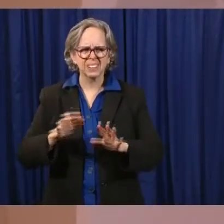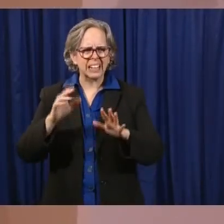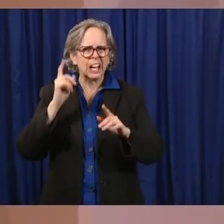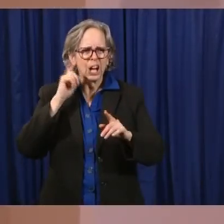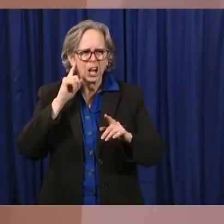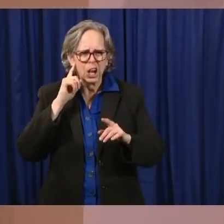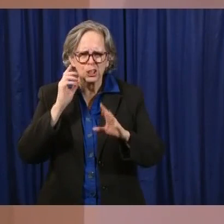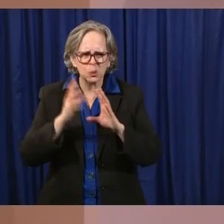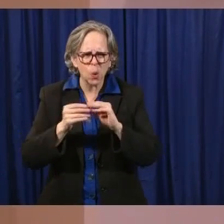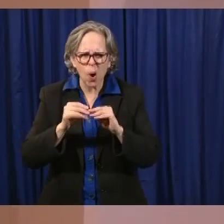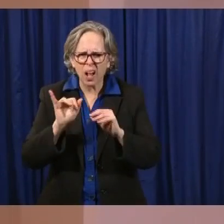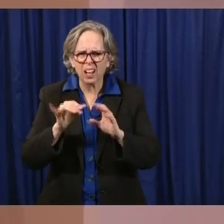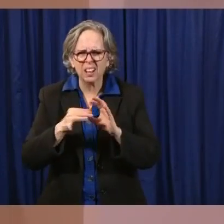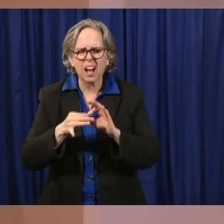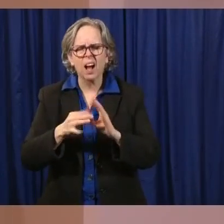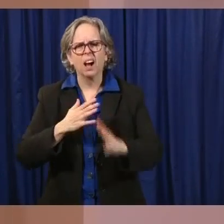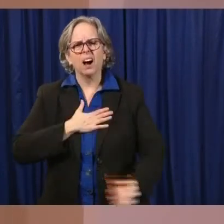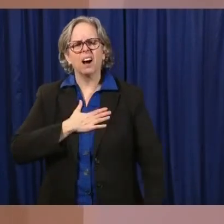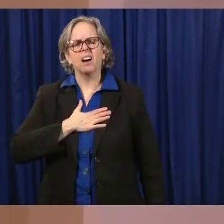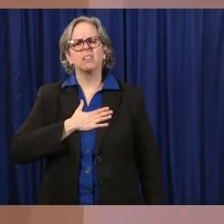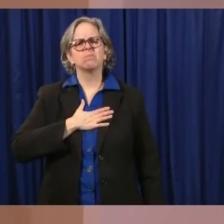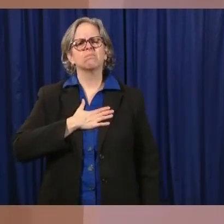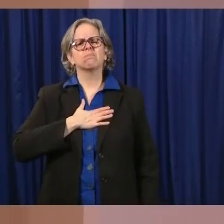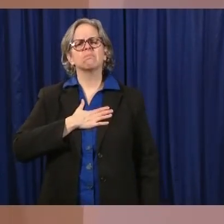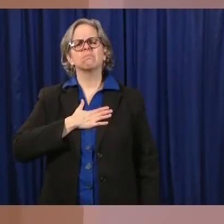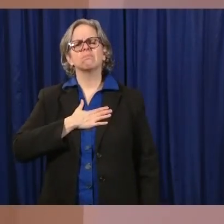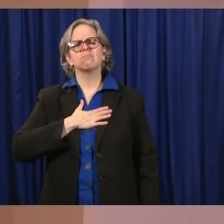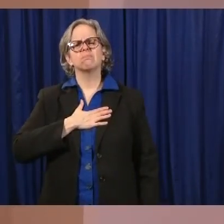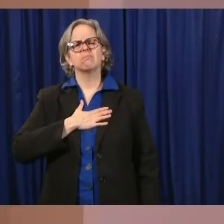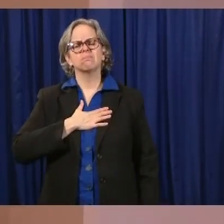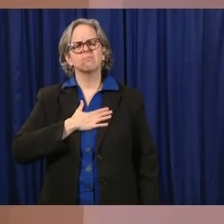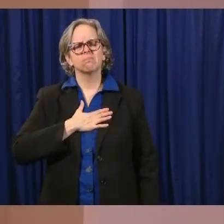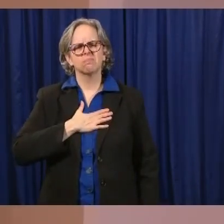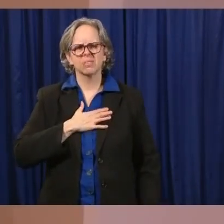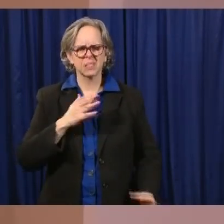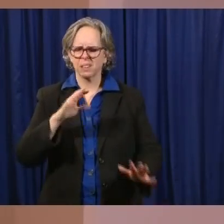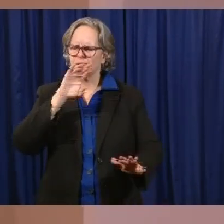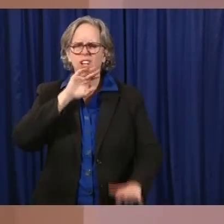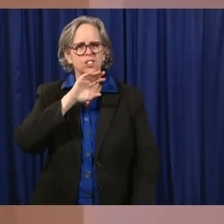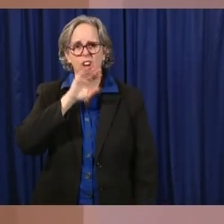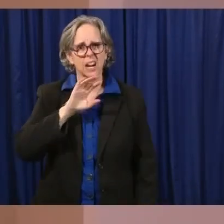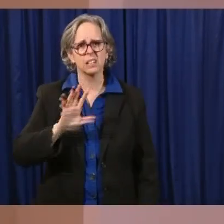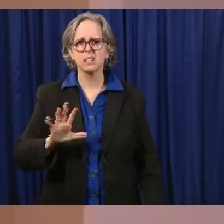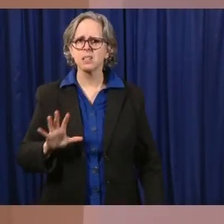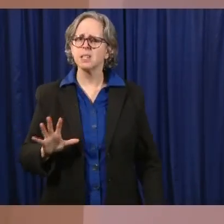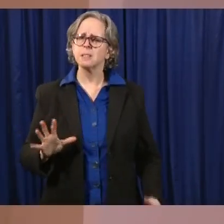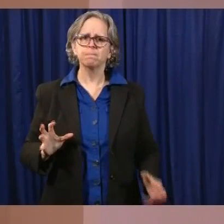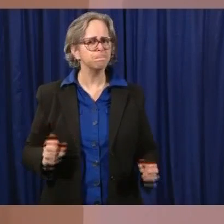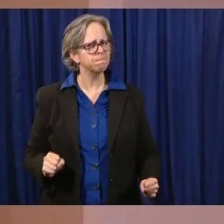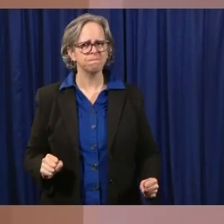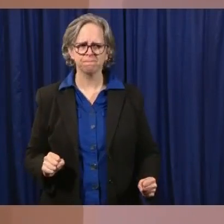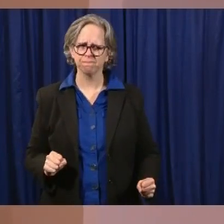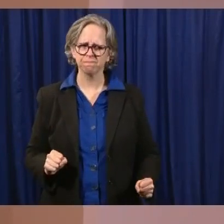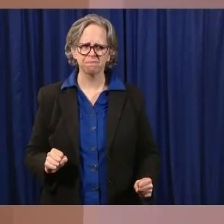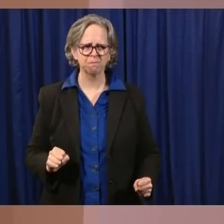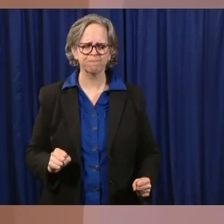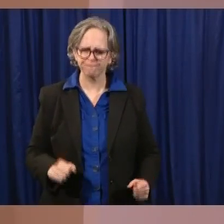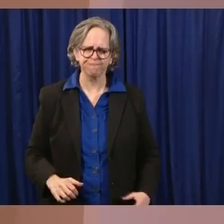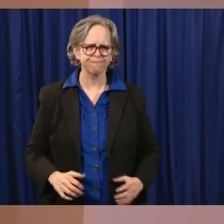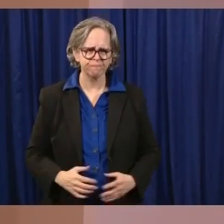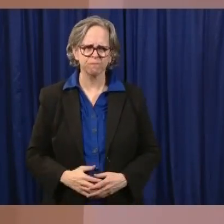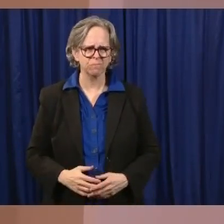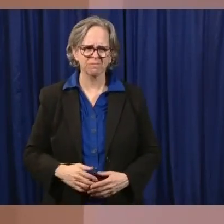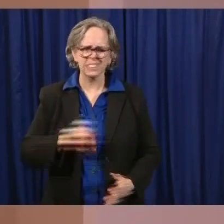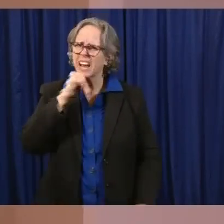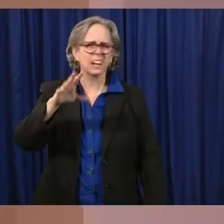this, I just get even more frustrated because it's not